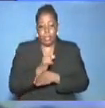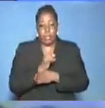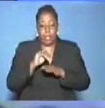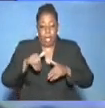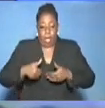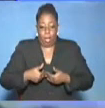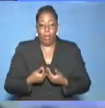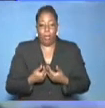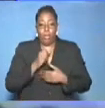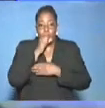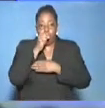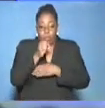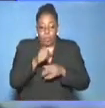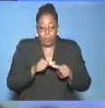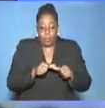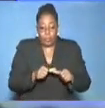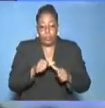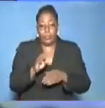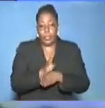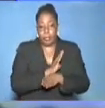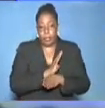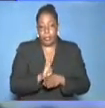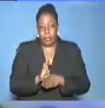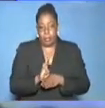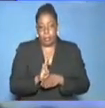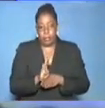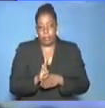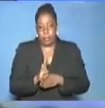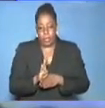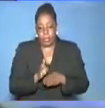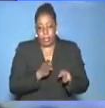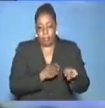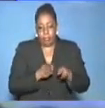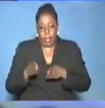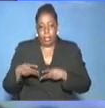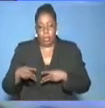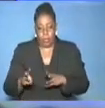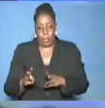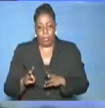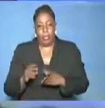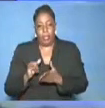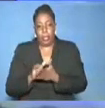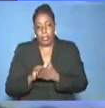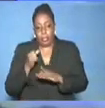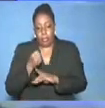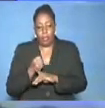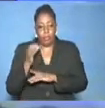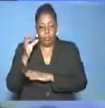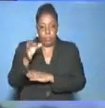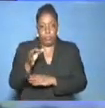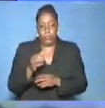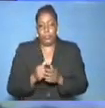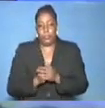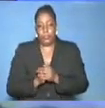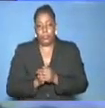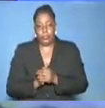how to ensure the sustainability of their businesses as they navigate the issues impacting the sector. Fern Carey has the